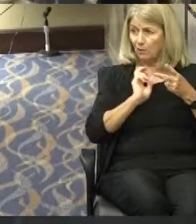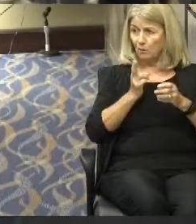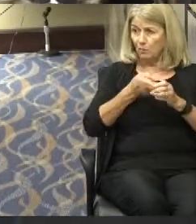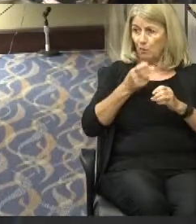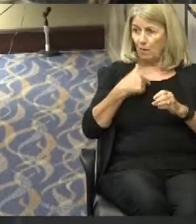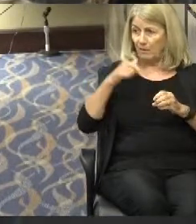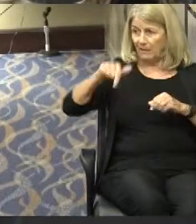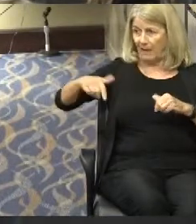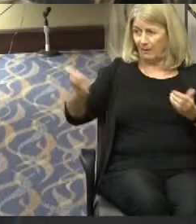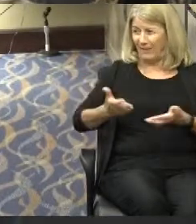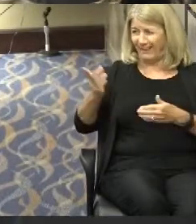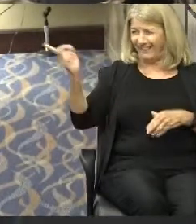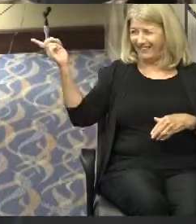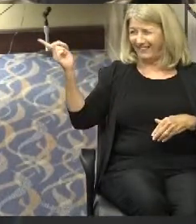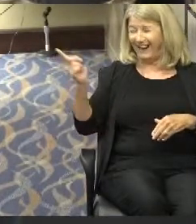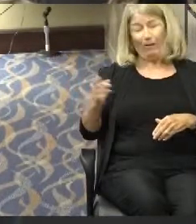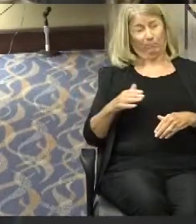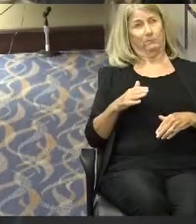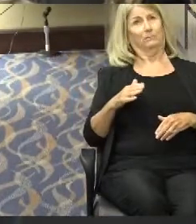Drama.